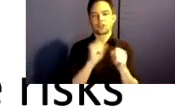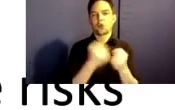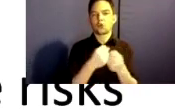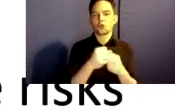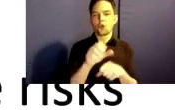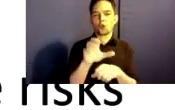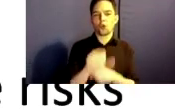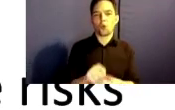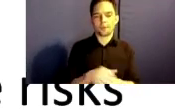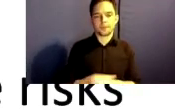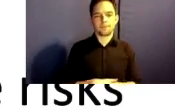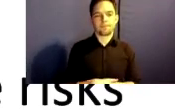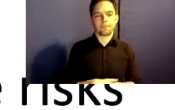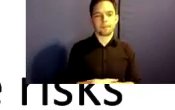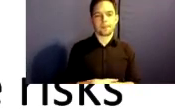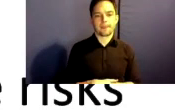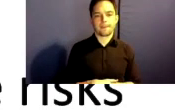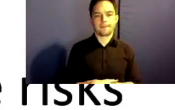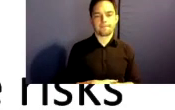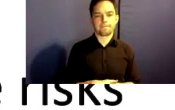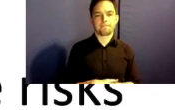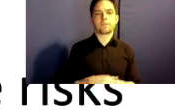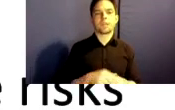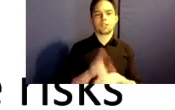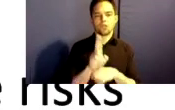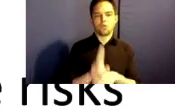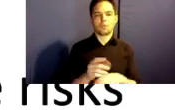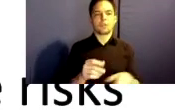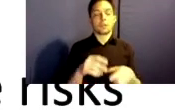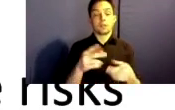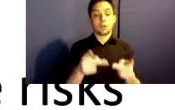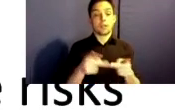At the same time, the location of the